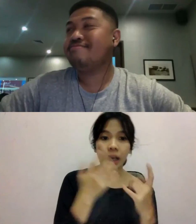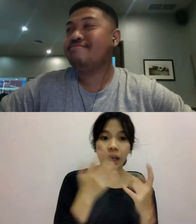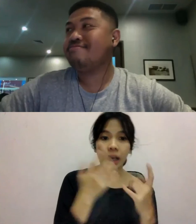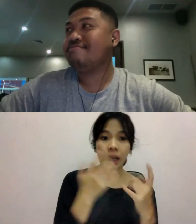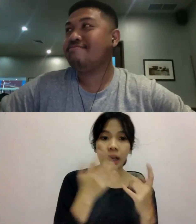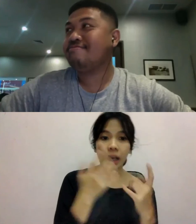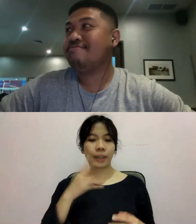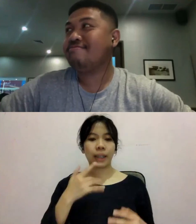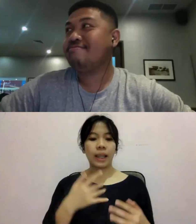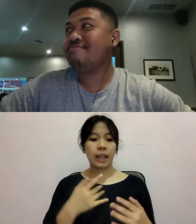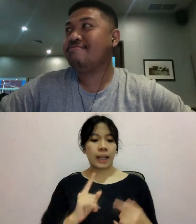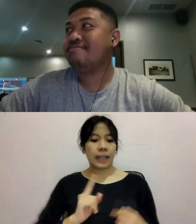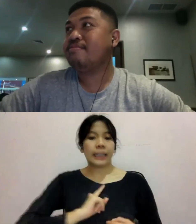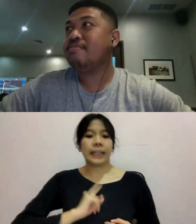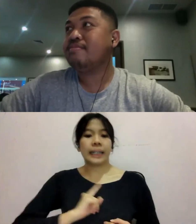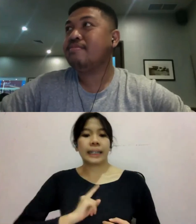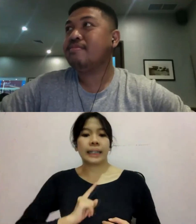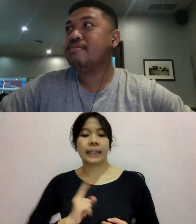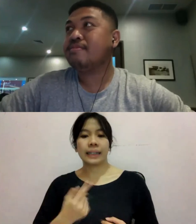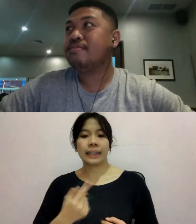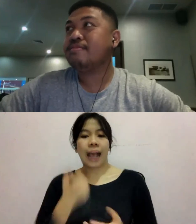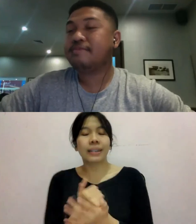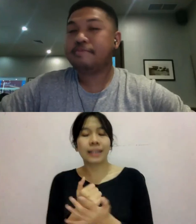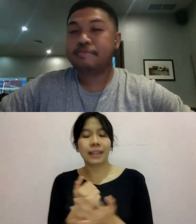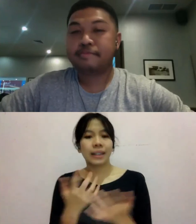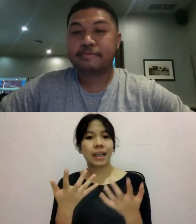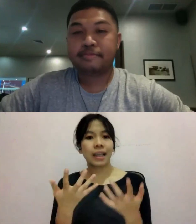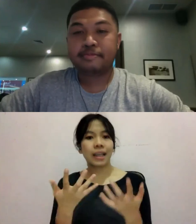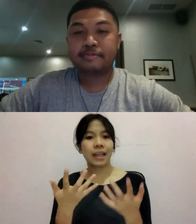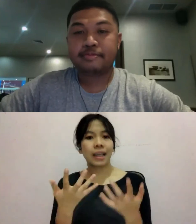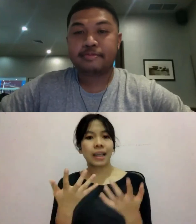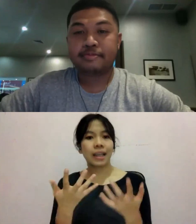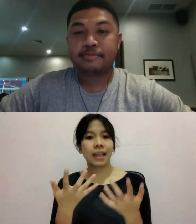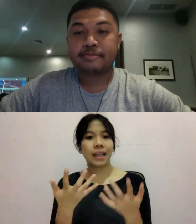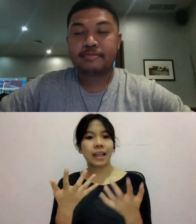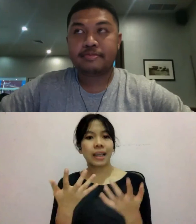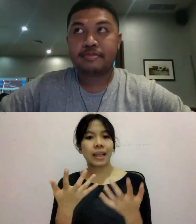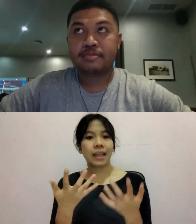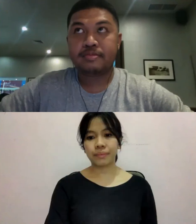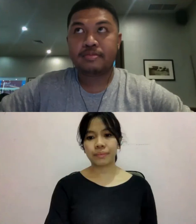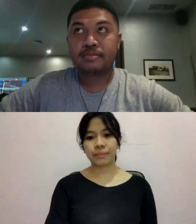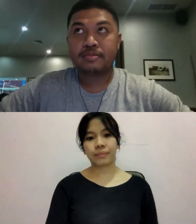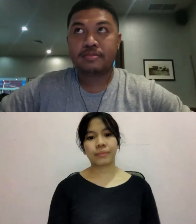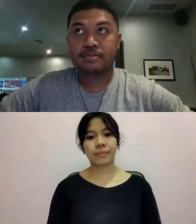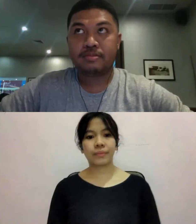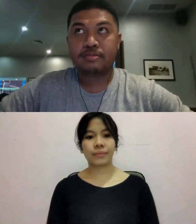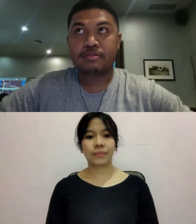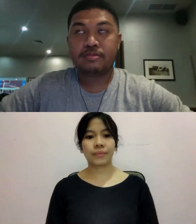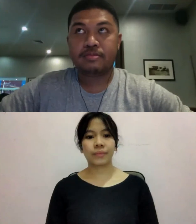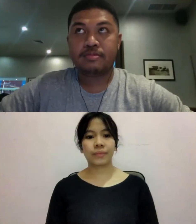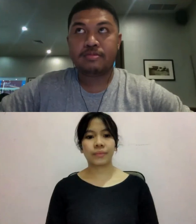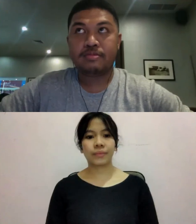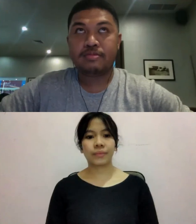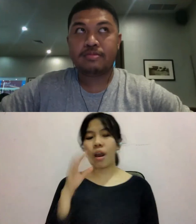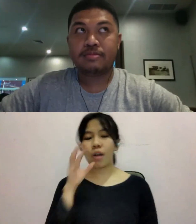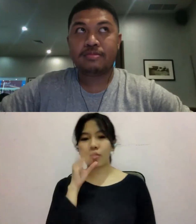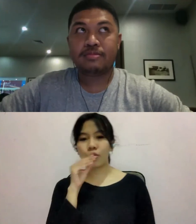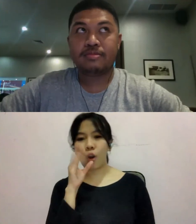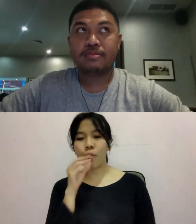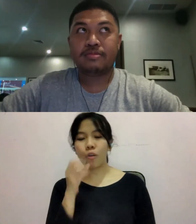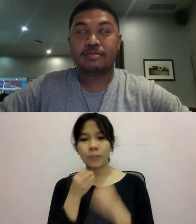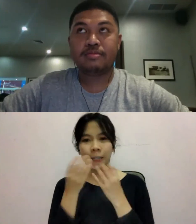others. And I think that's, I don't want to say that it's a mistake, but it's